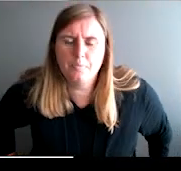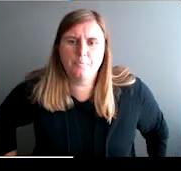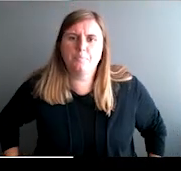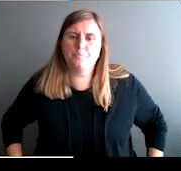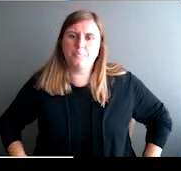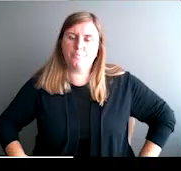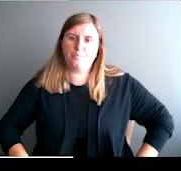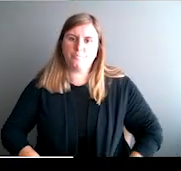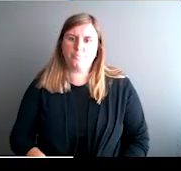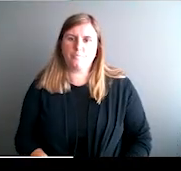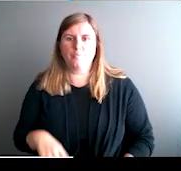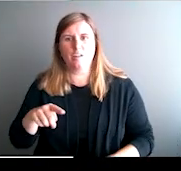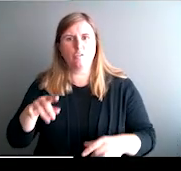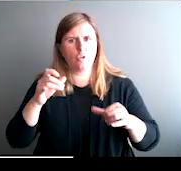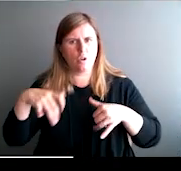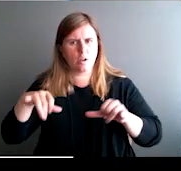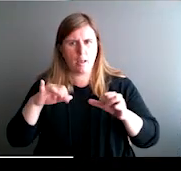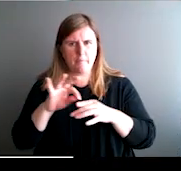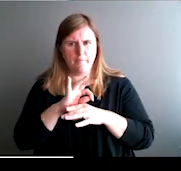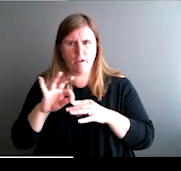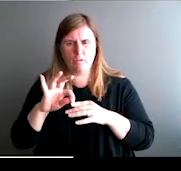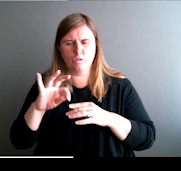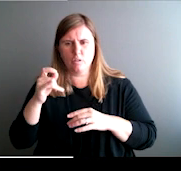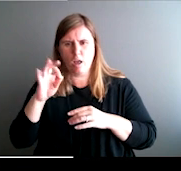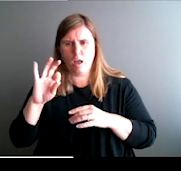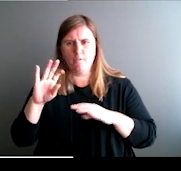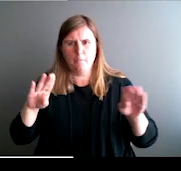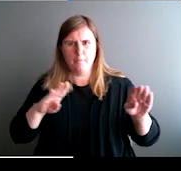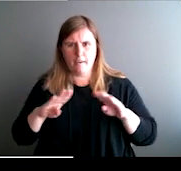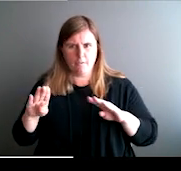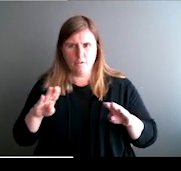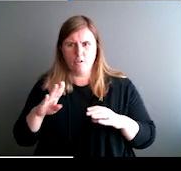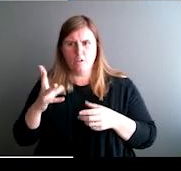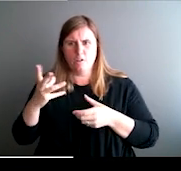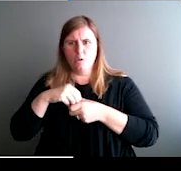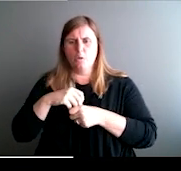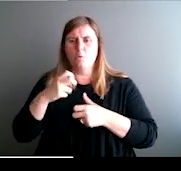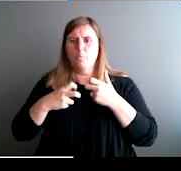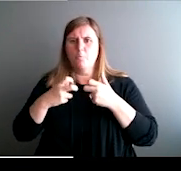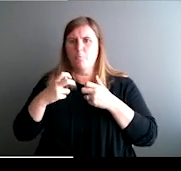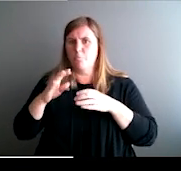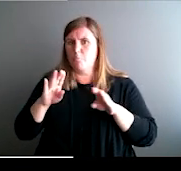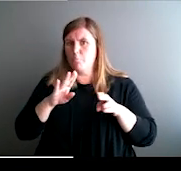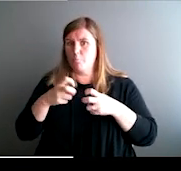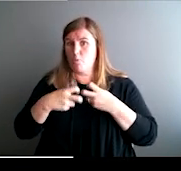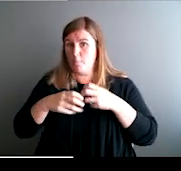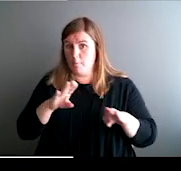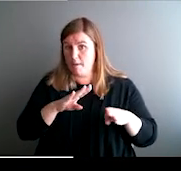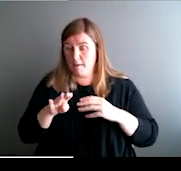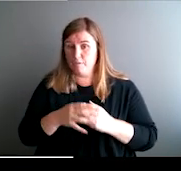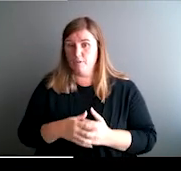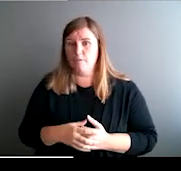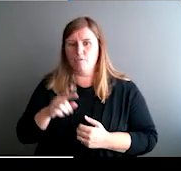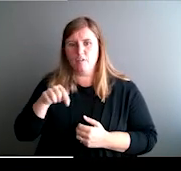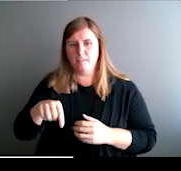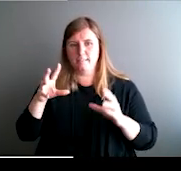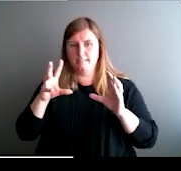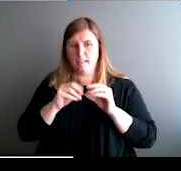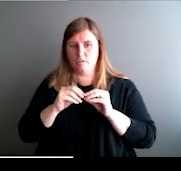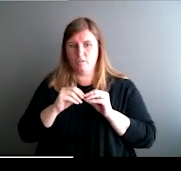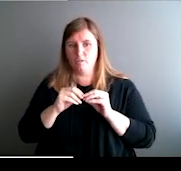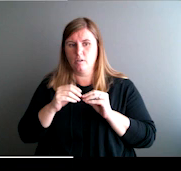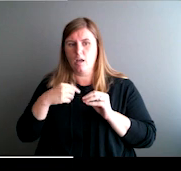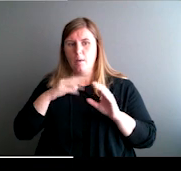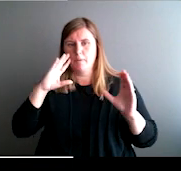These are the common functions of behavior, including problem behavior. For this session, I